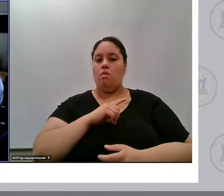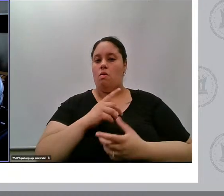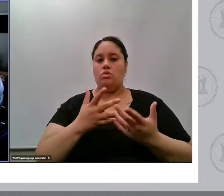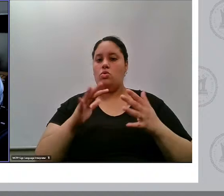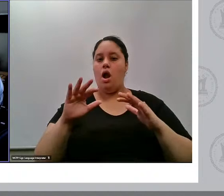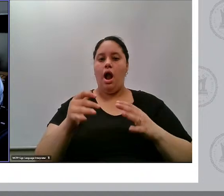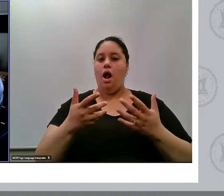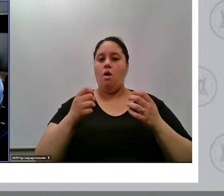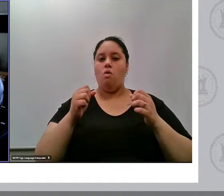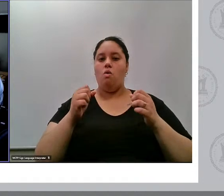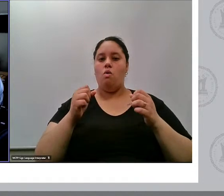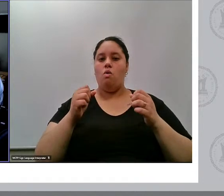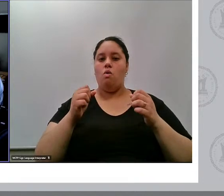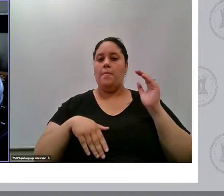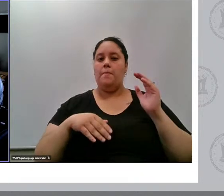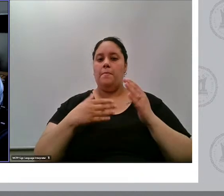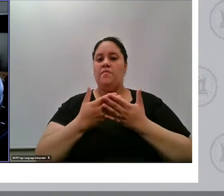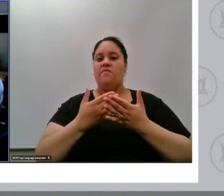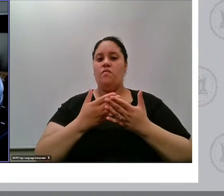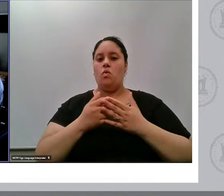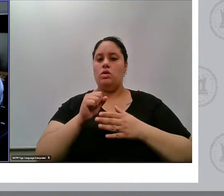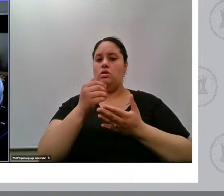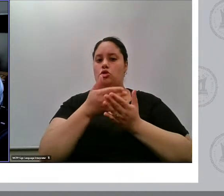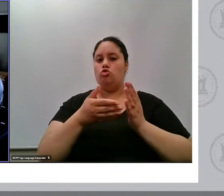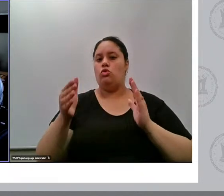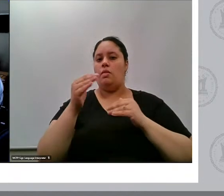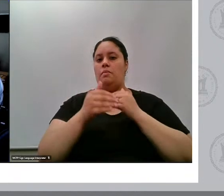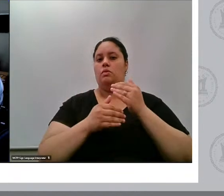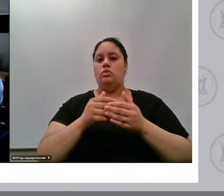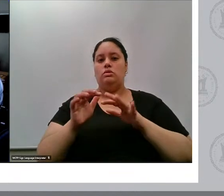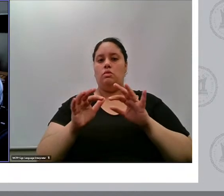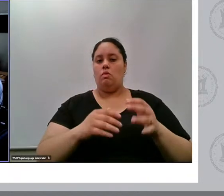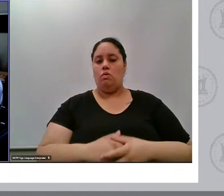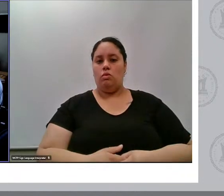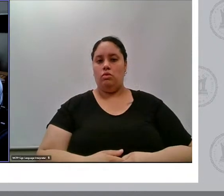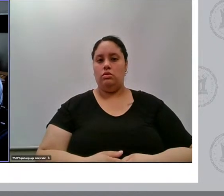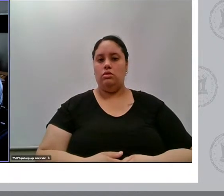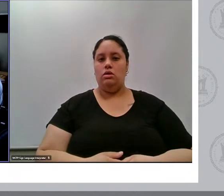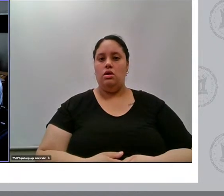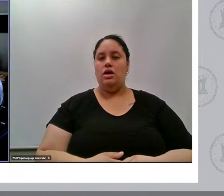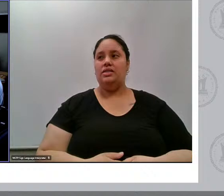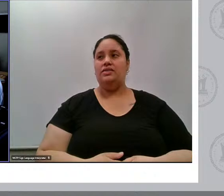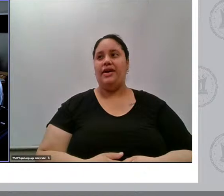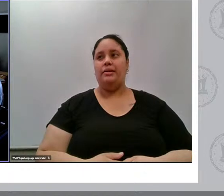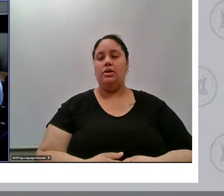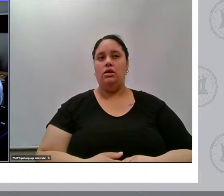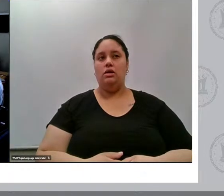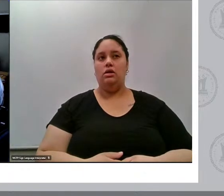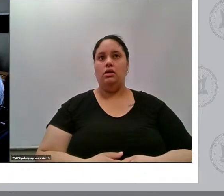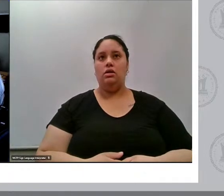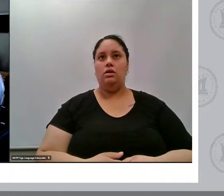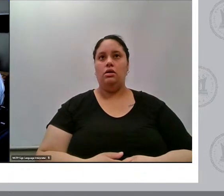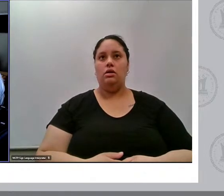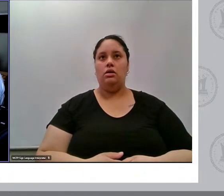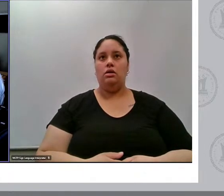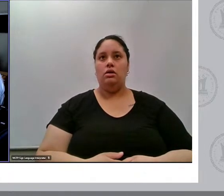is he penalized in terms of being excluded in the process? Thank you, Member. Over to the department.